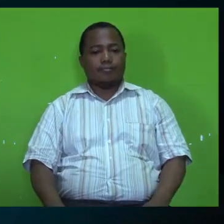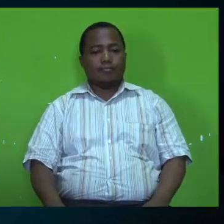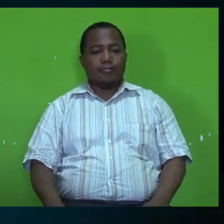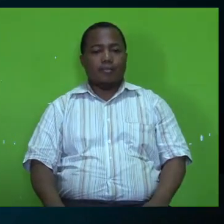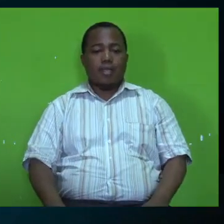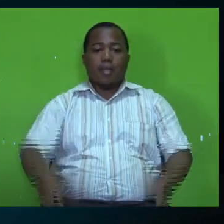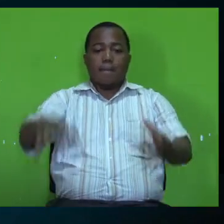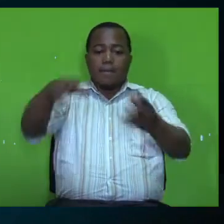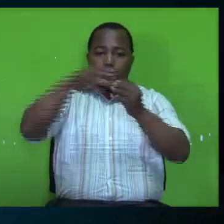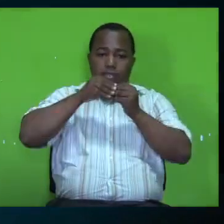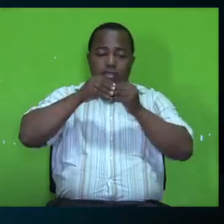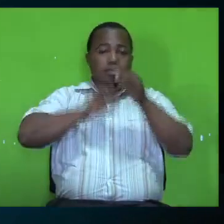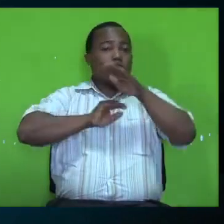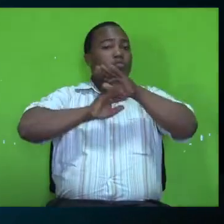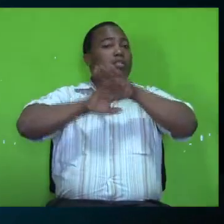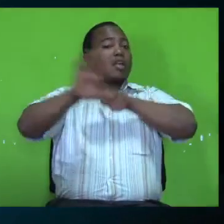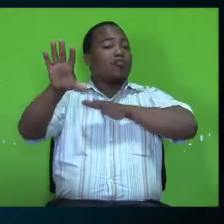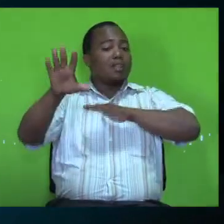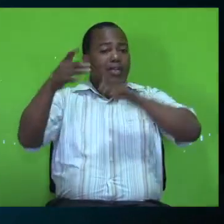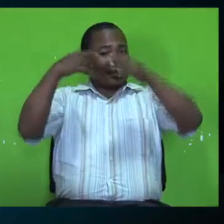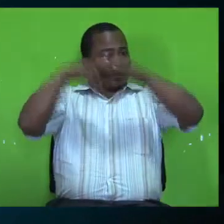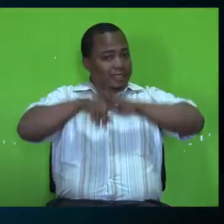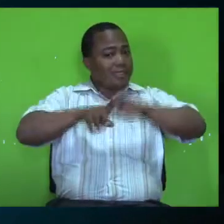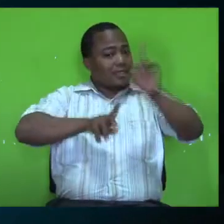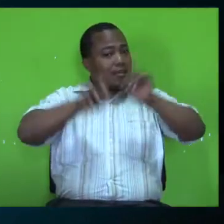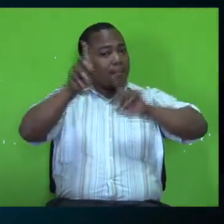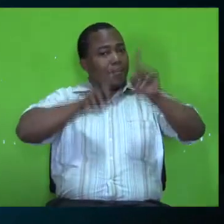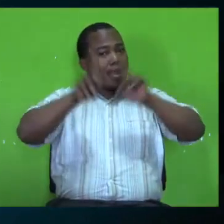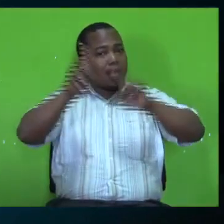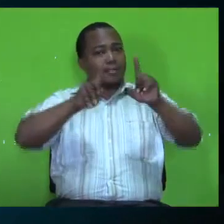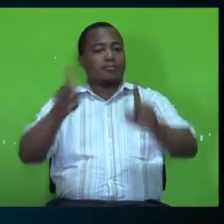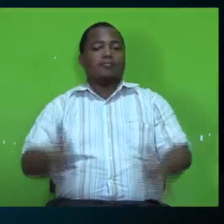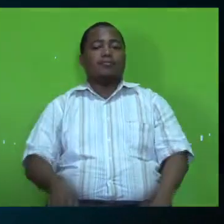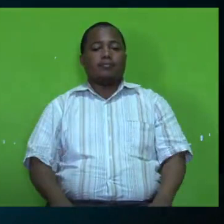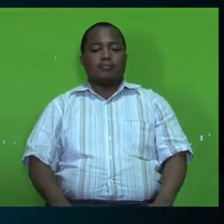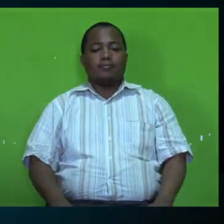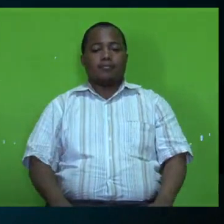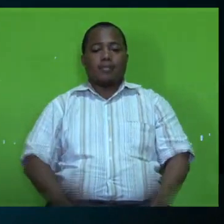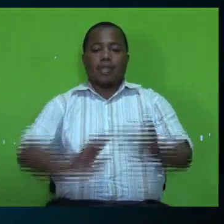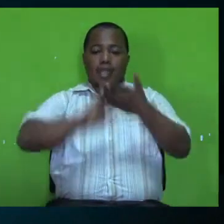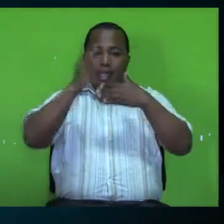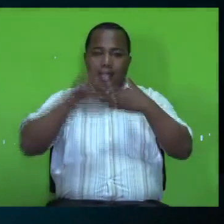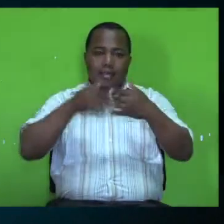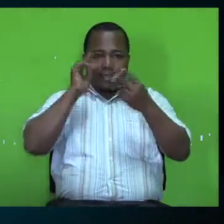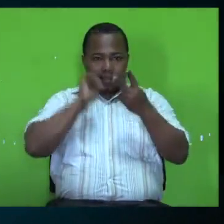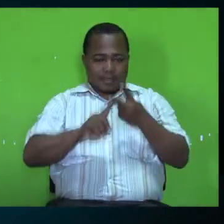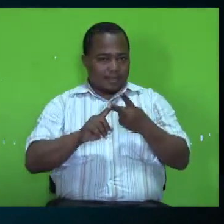And transport system in plants. Again, my dears,